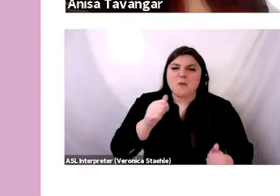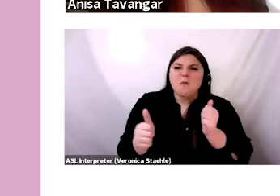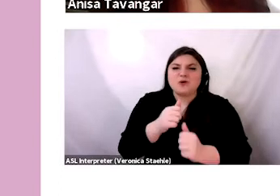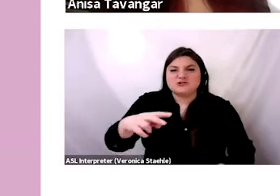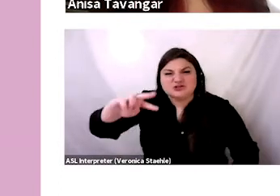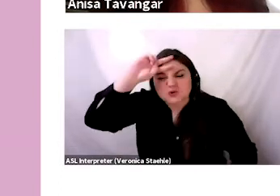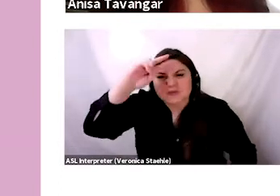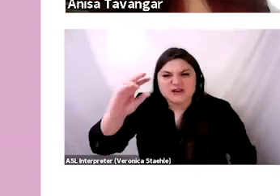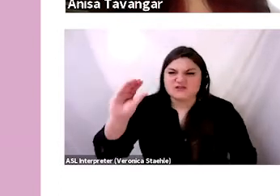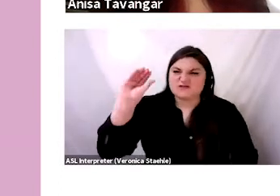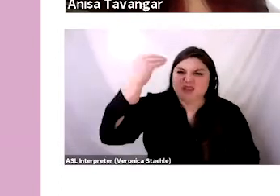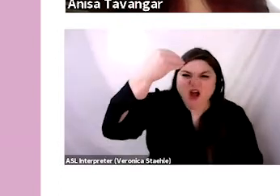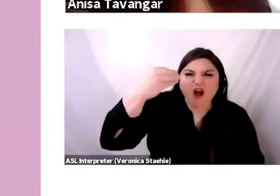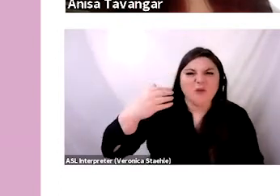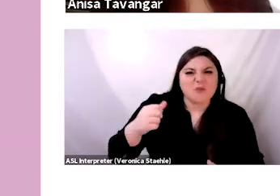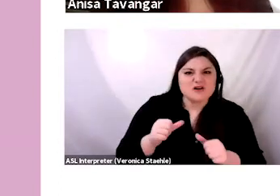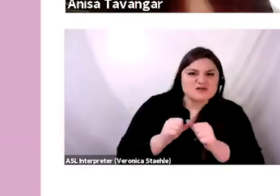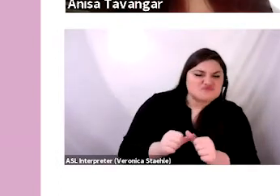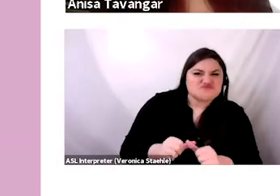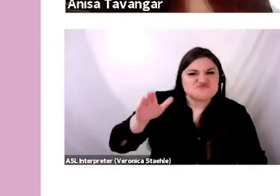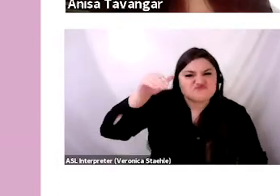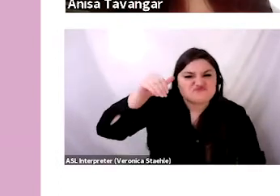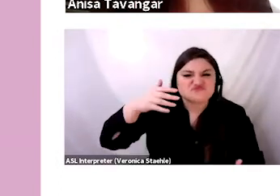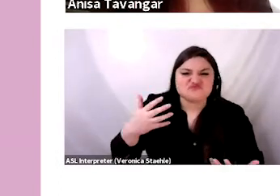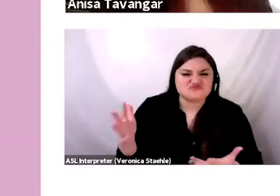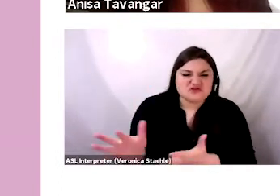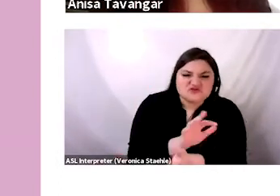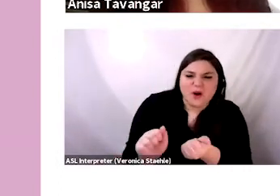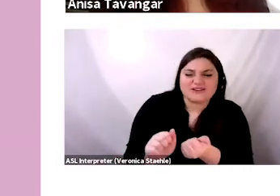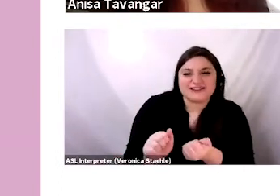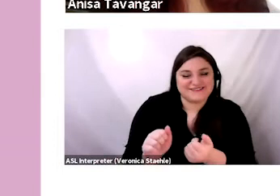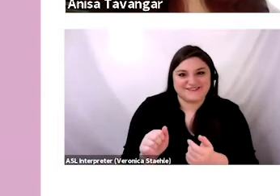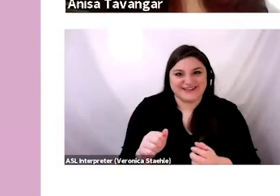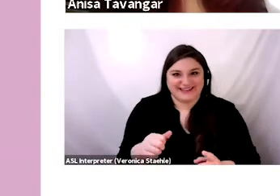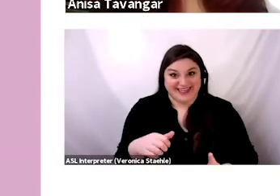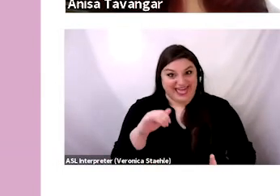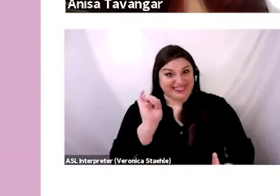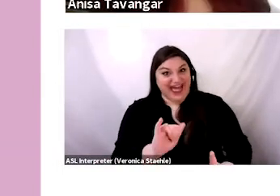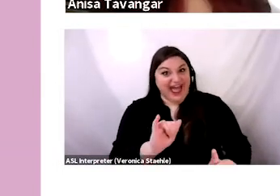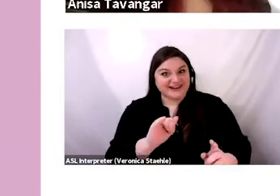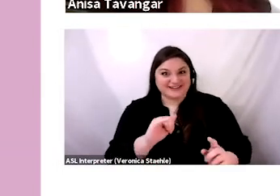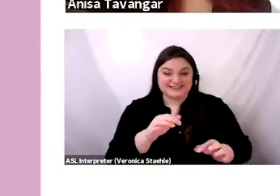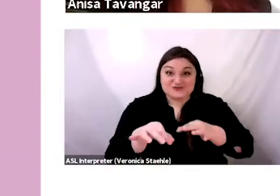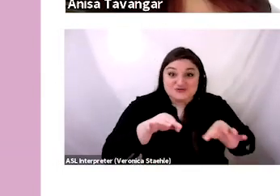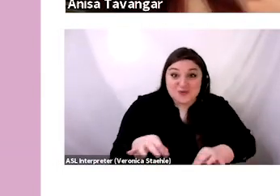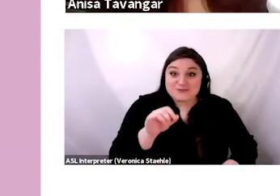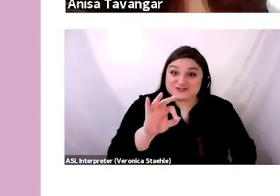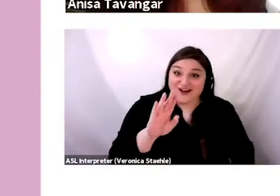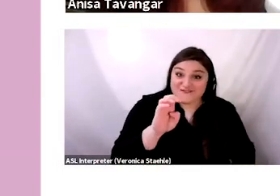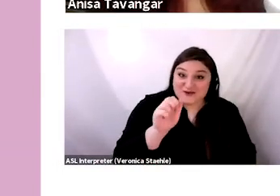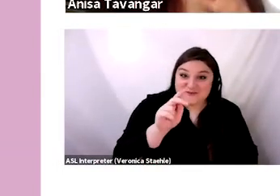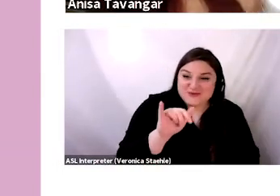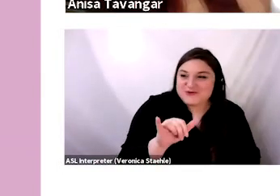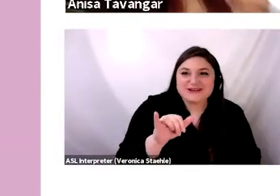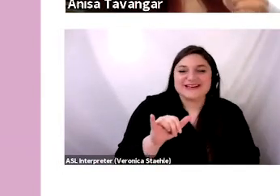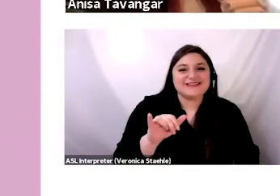Dumbest, pernicious, most destructive. And I think it's important also to contend with the